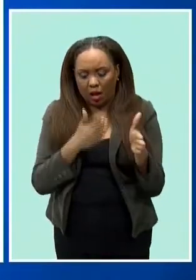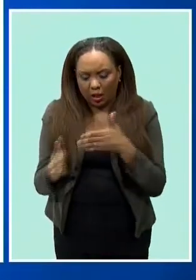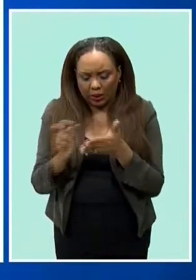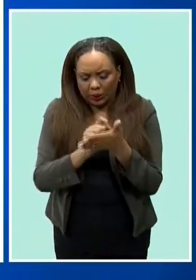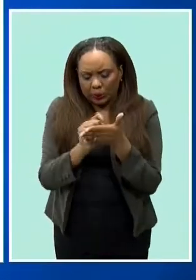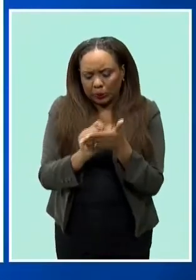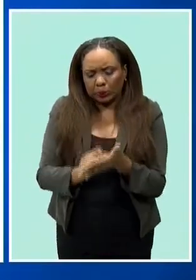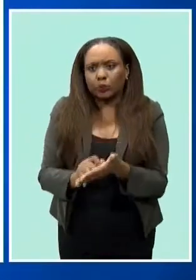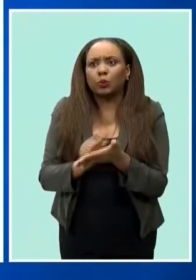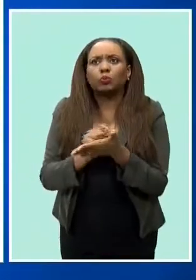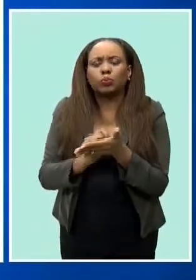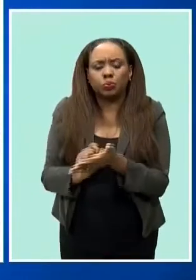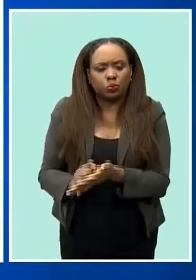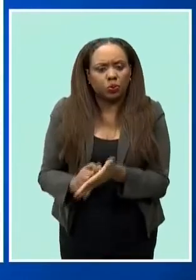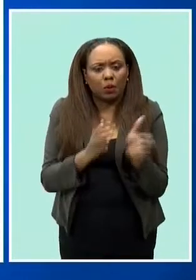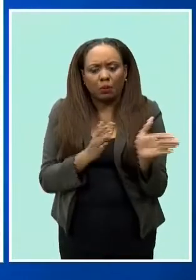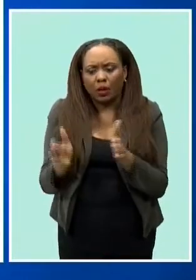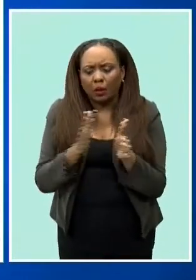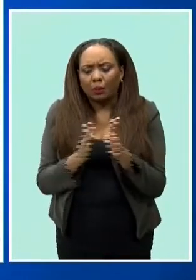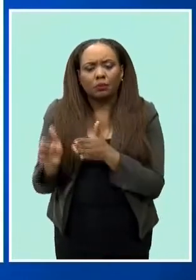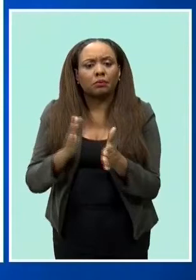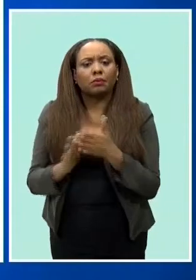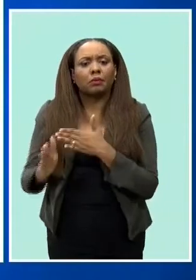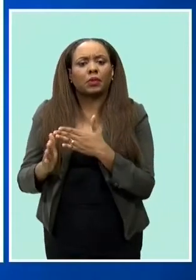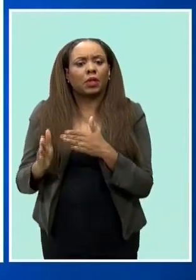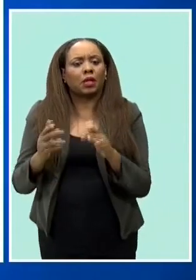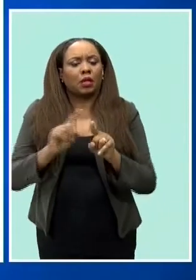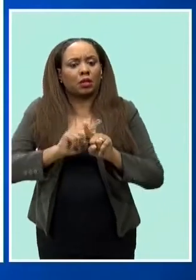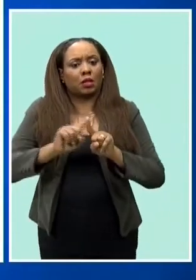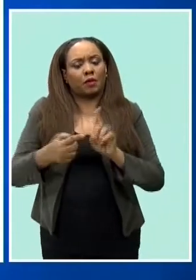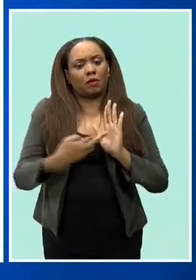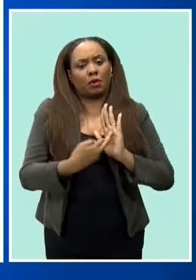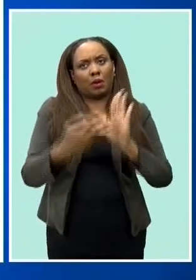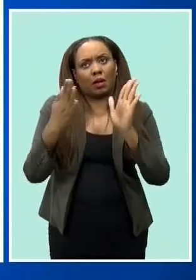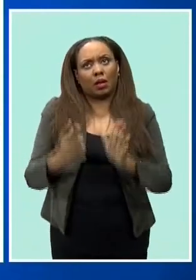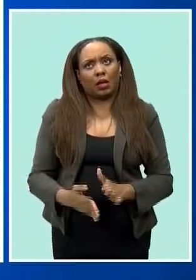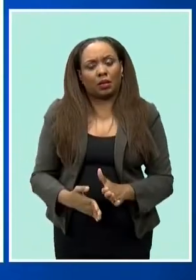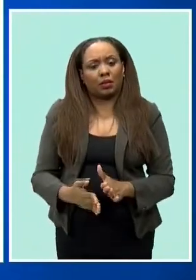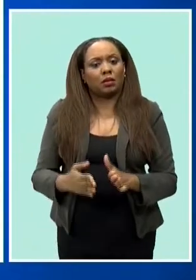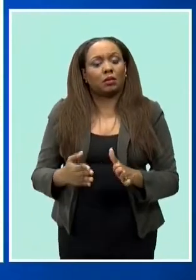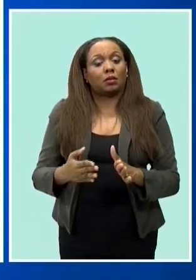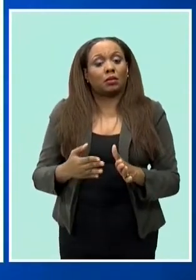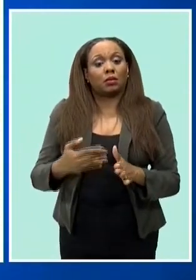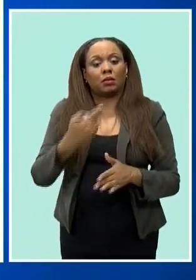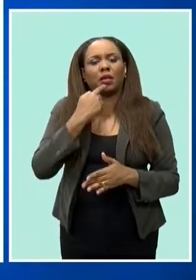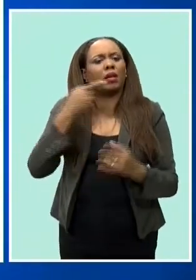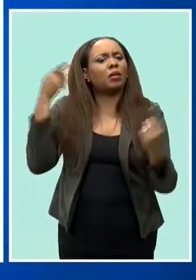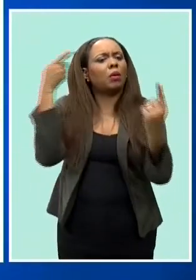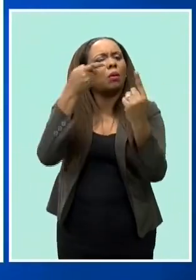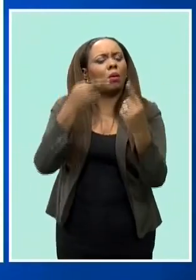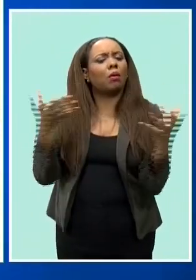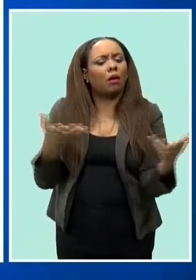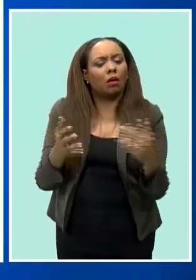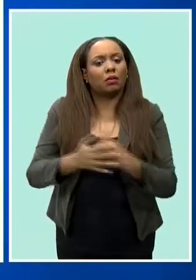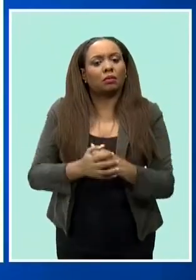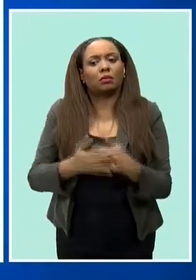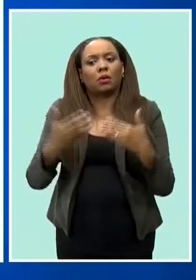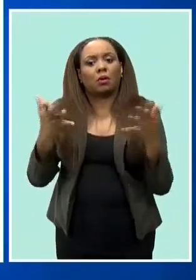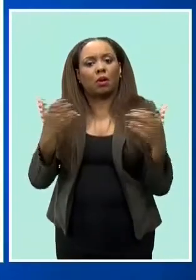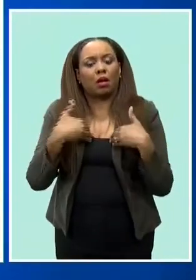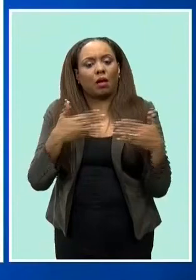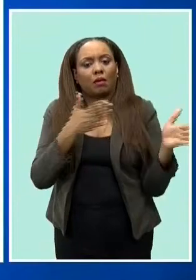will also be reinforced. A representative who is facilitating this workshop says the goal is to have a results-based